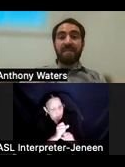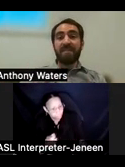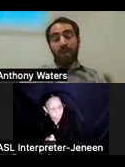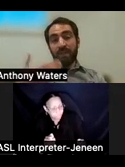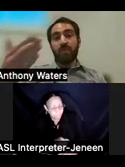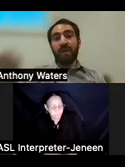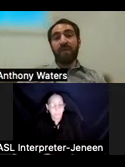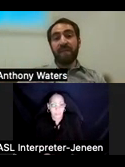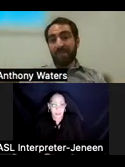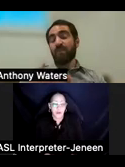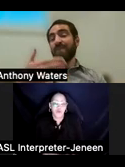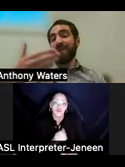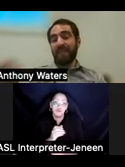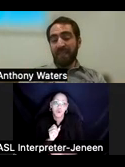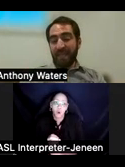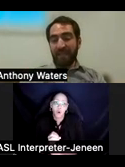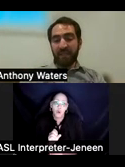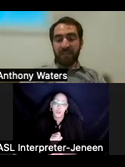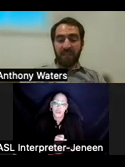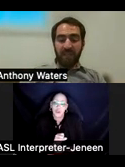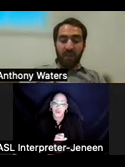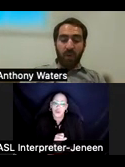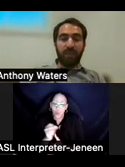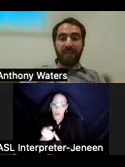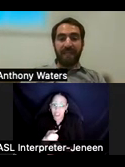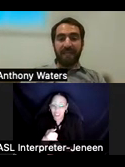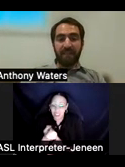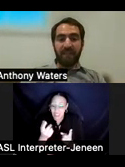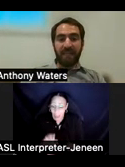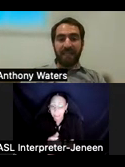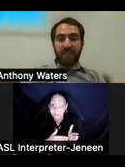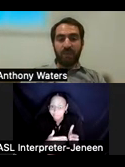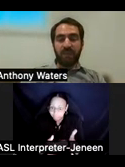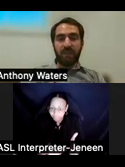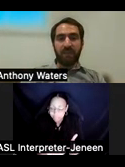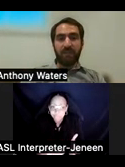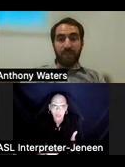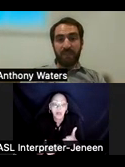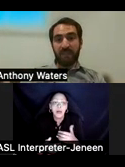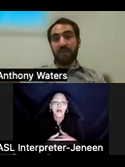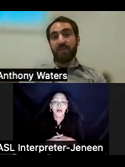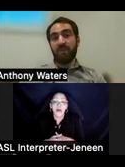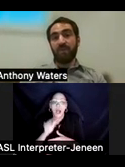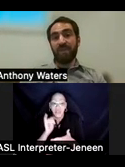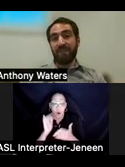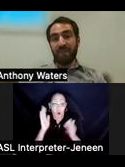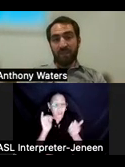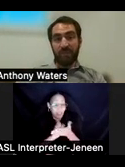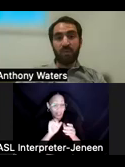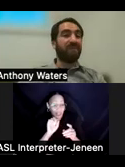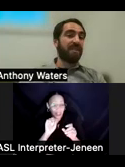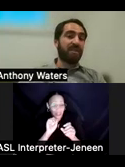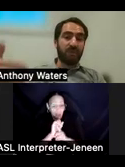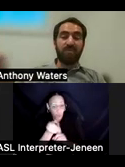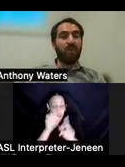In situations where this happens repeatedly, I think it's hopefully in that situation, the person is also receiving some